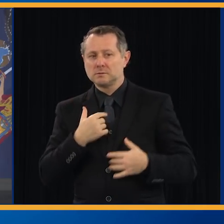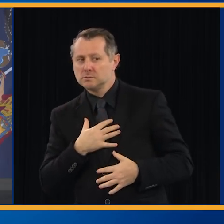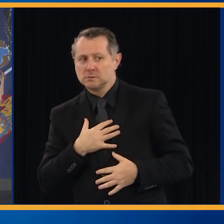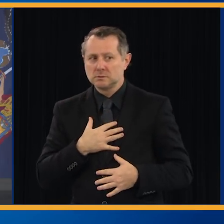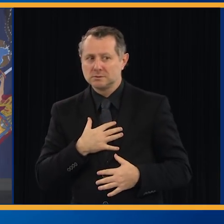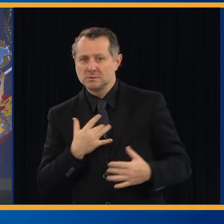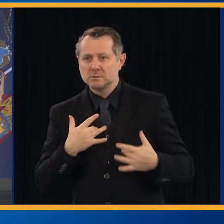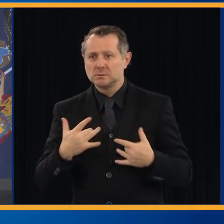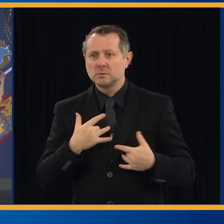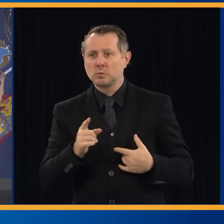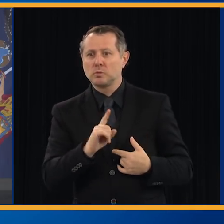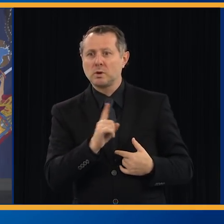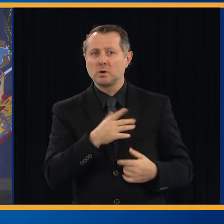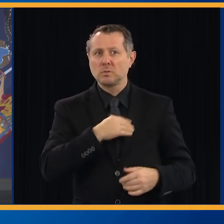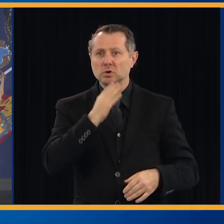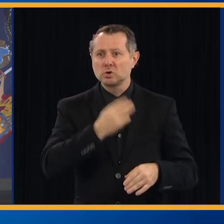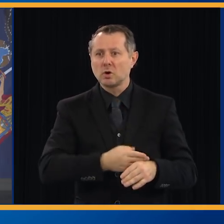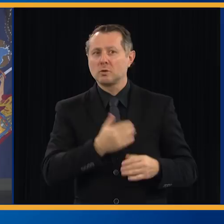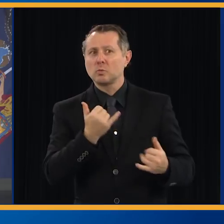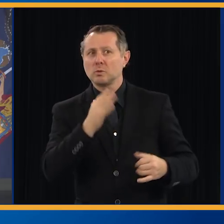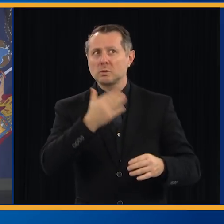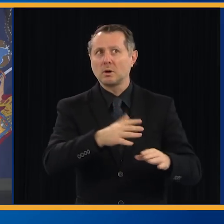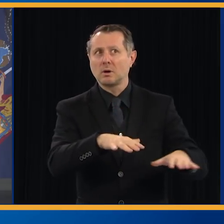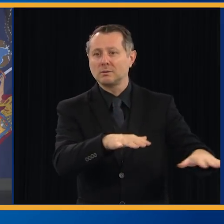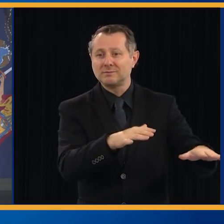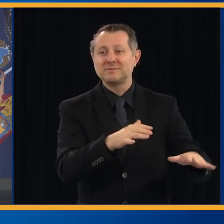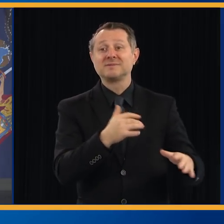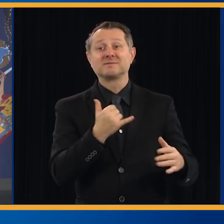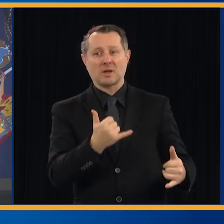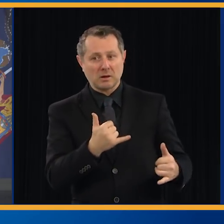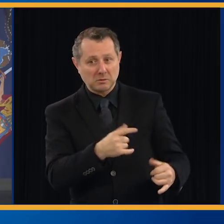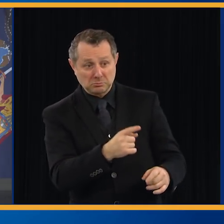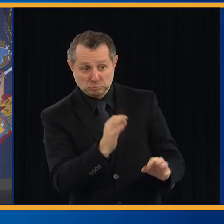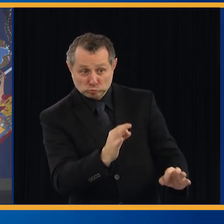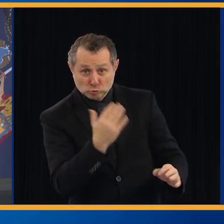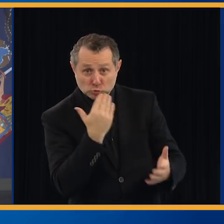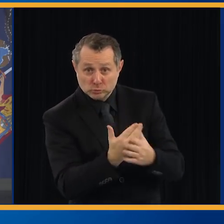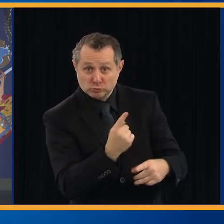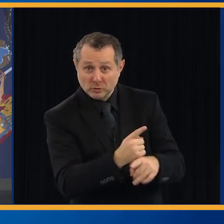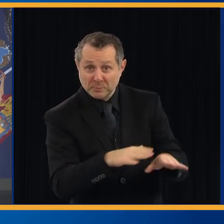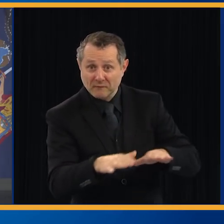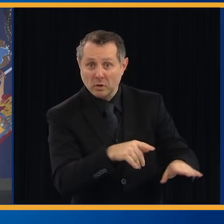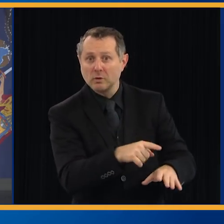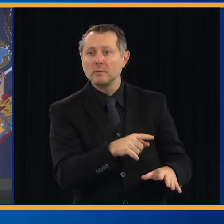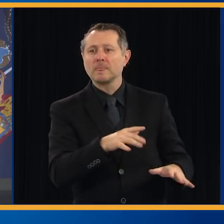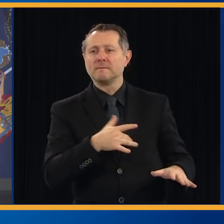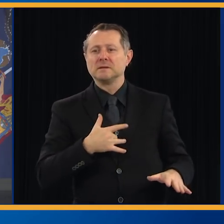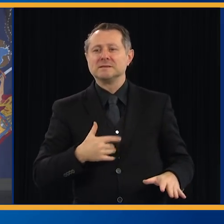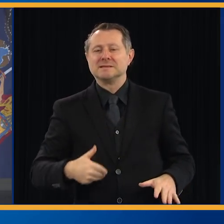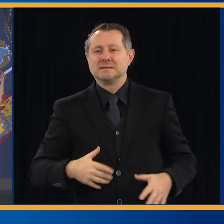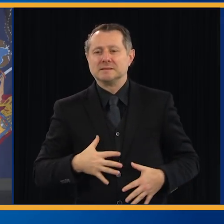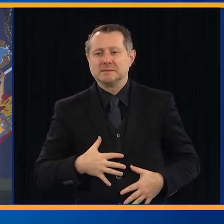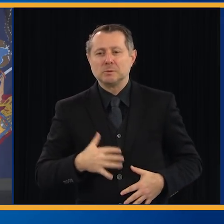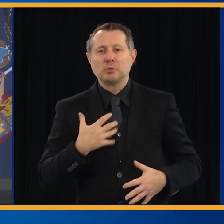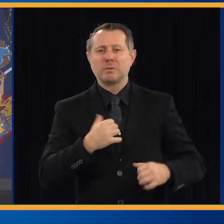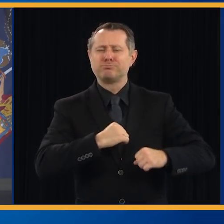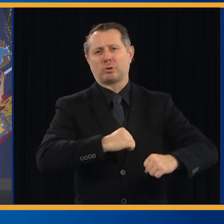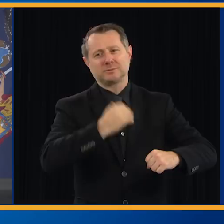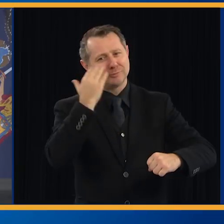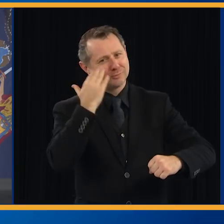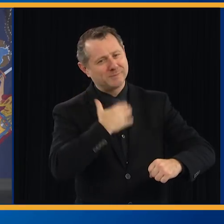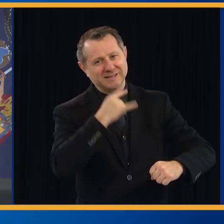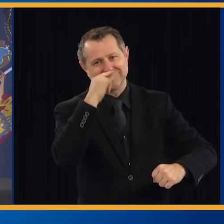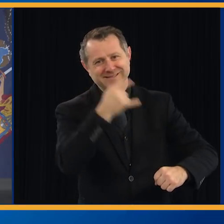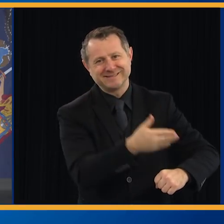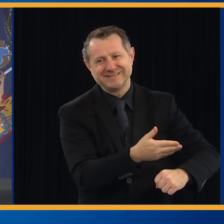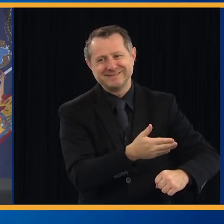where are they? Are they okay? Are they doing what's right? And every instinct is you want to be able to protect them. And when they're